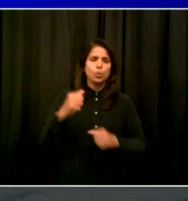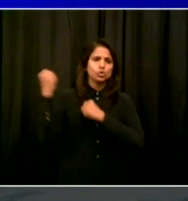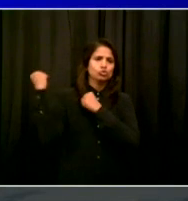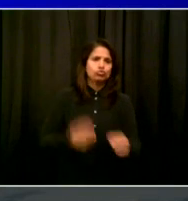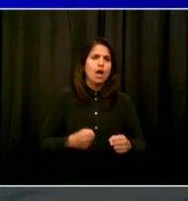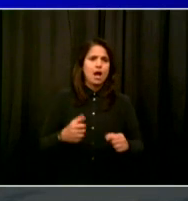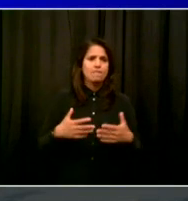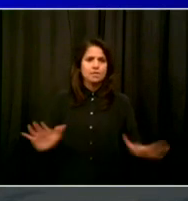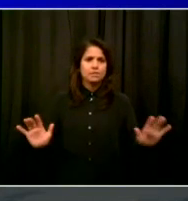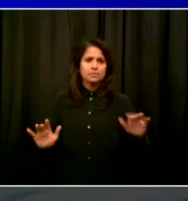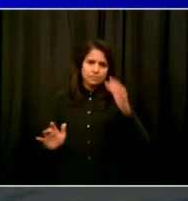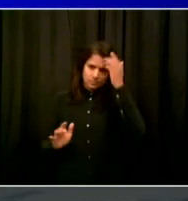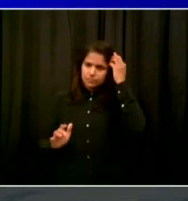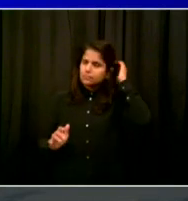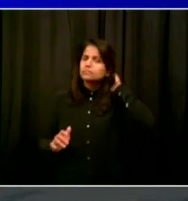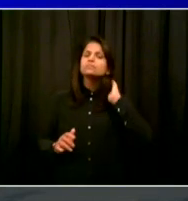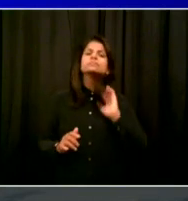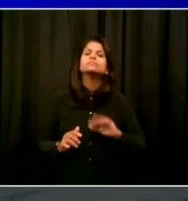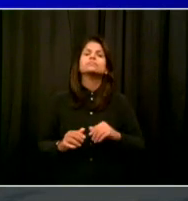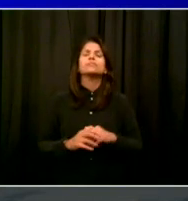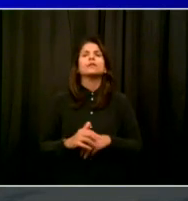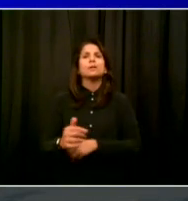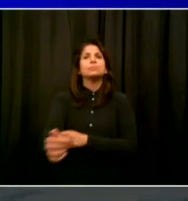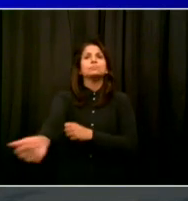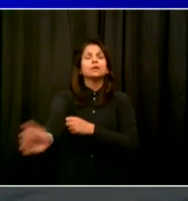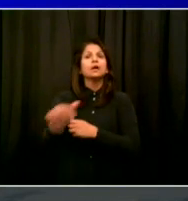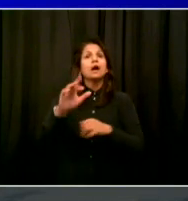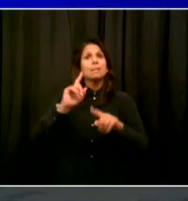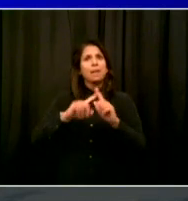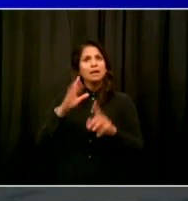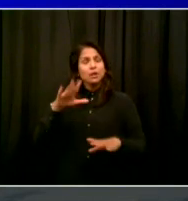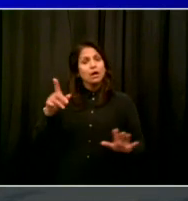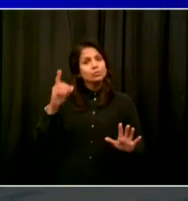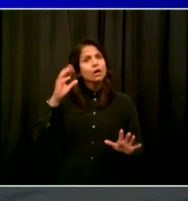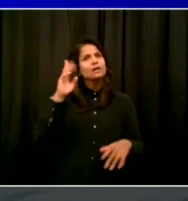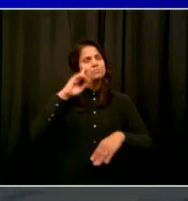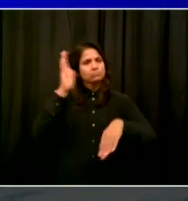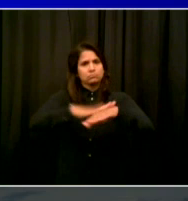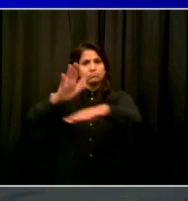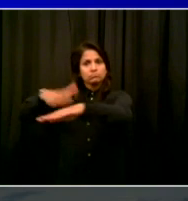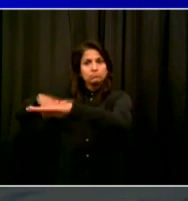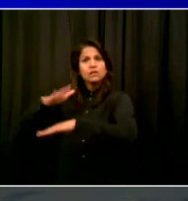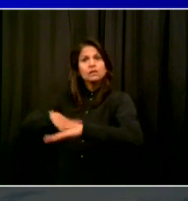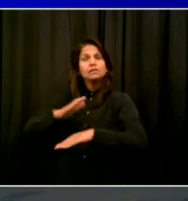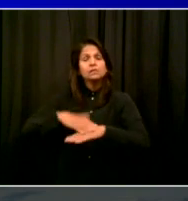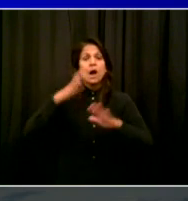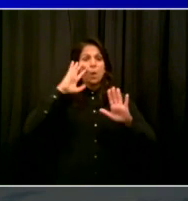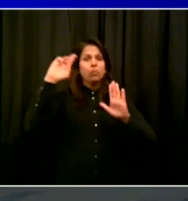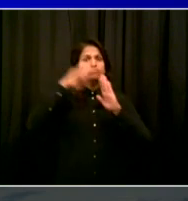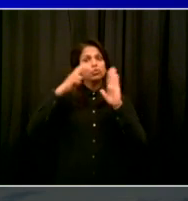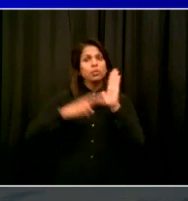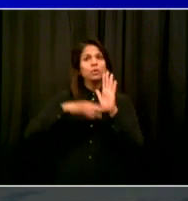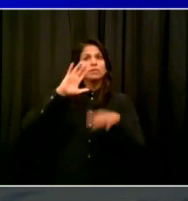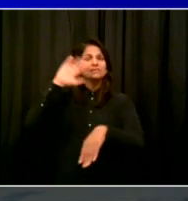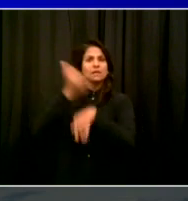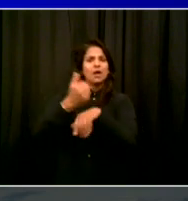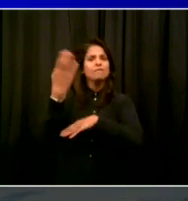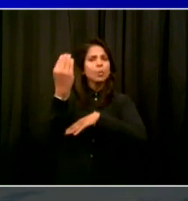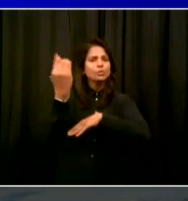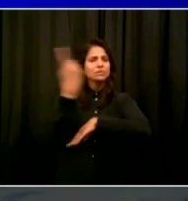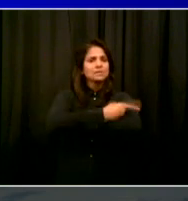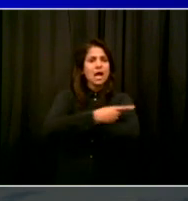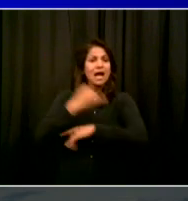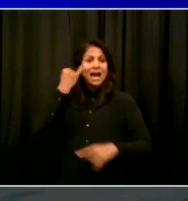guidelines. And if you travel, you will have to quarantine for 14 days, and we mean it. We're going to be very strict about